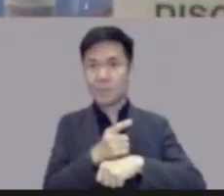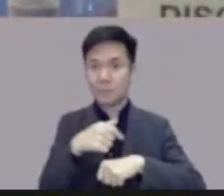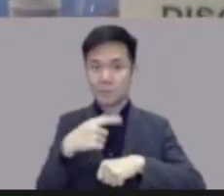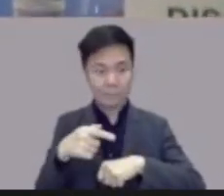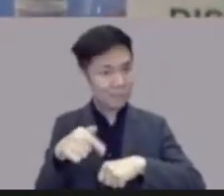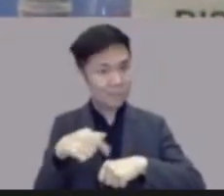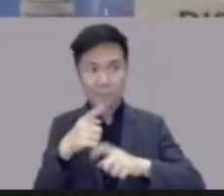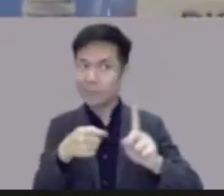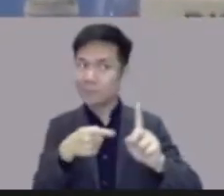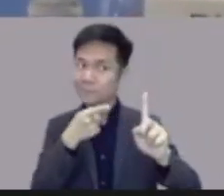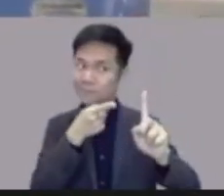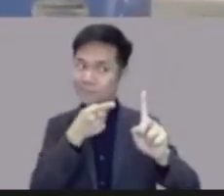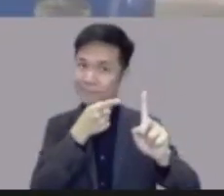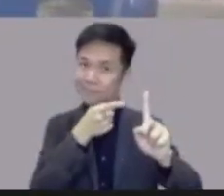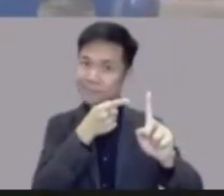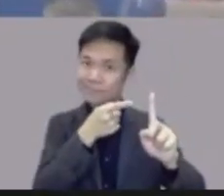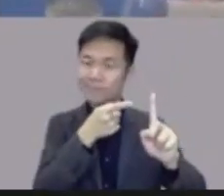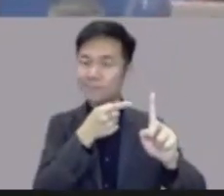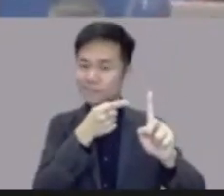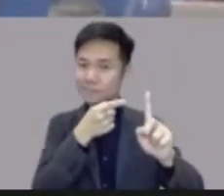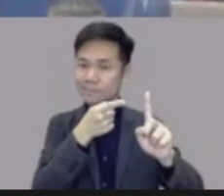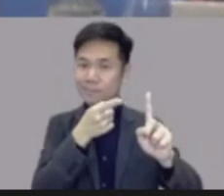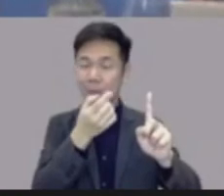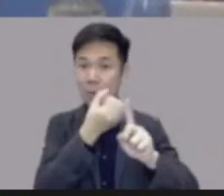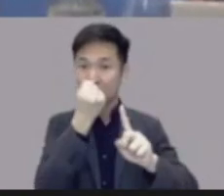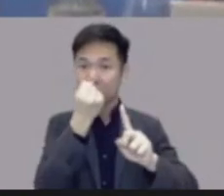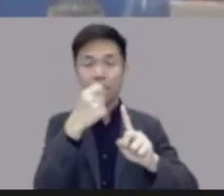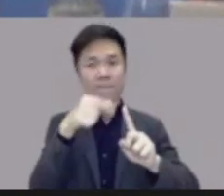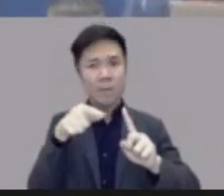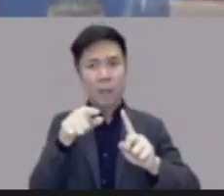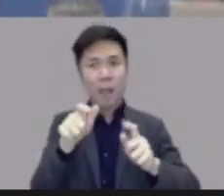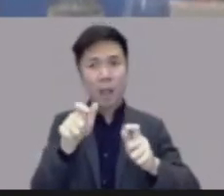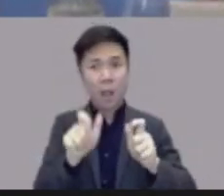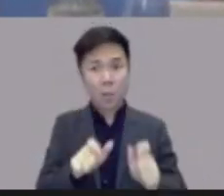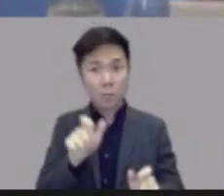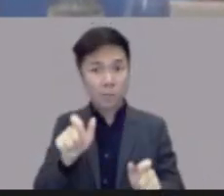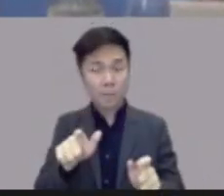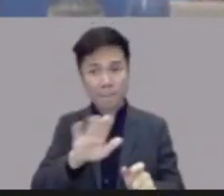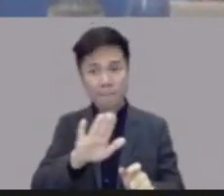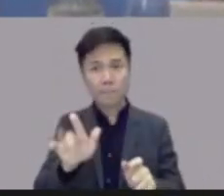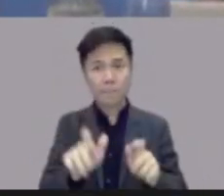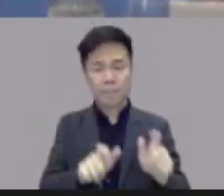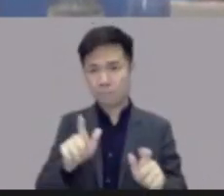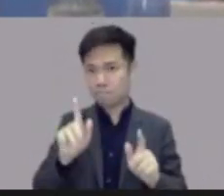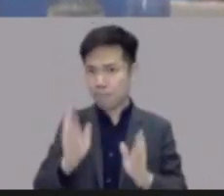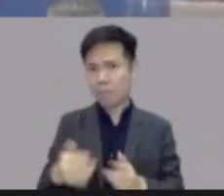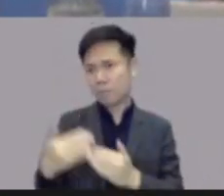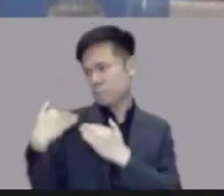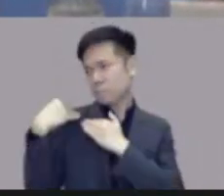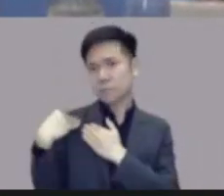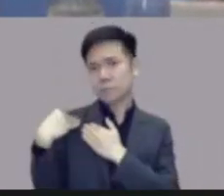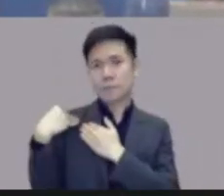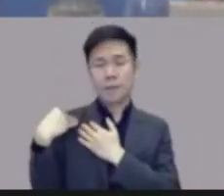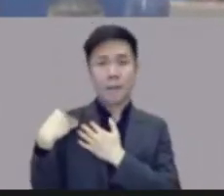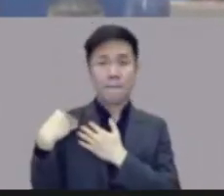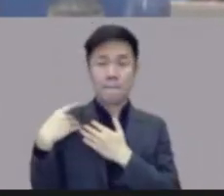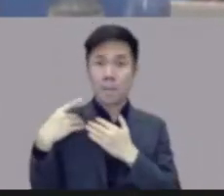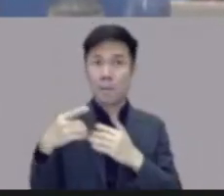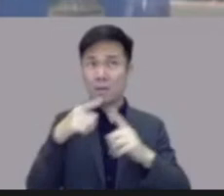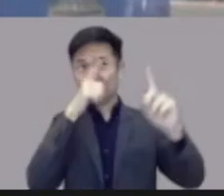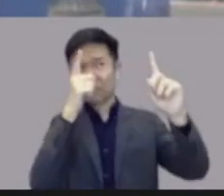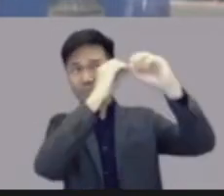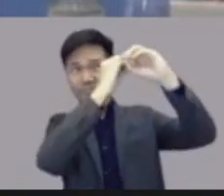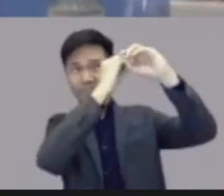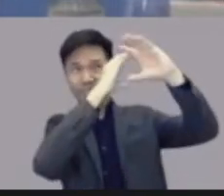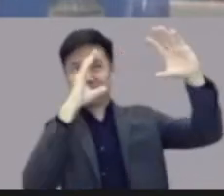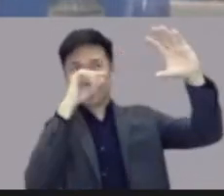climate problem so Human Action must be the solution we need urgent action to re-establish ambition and take